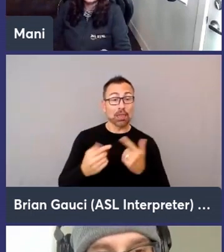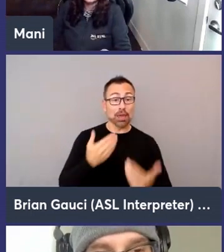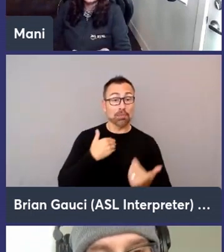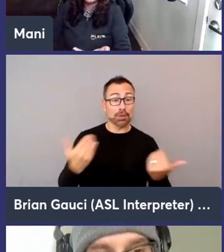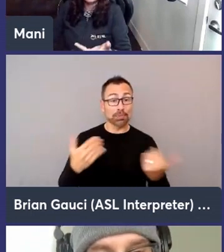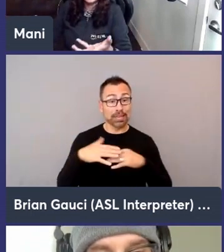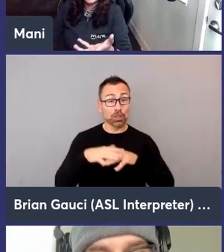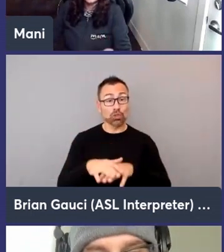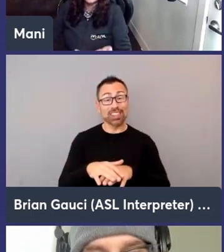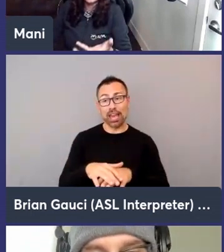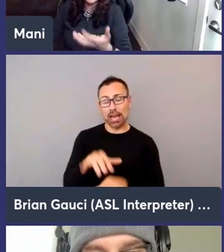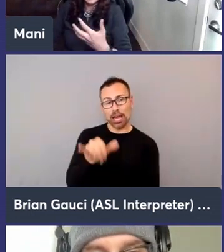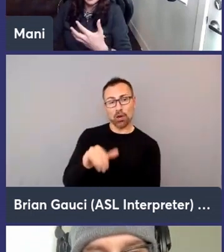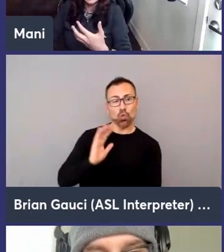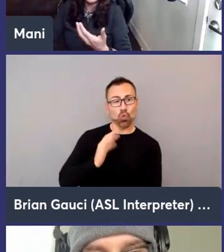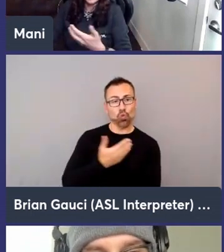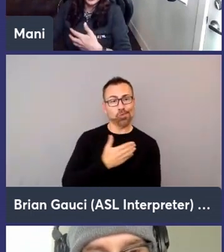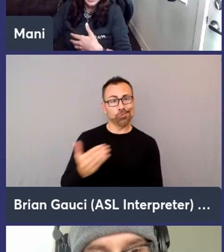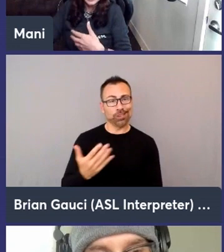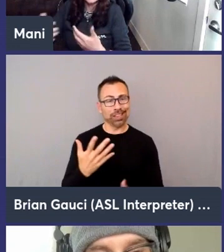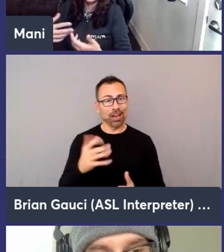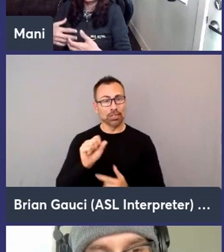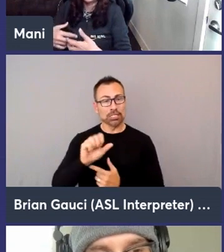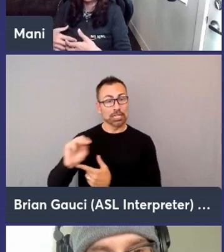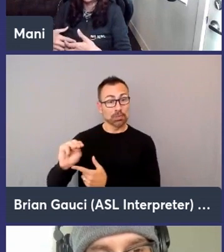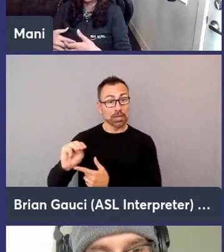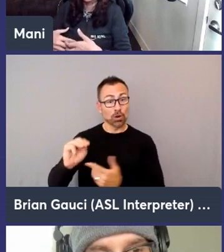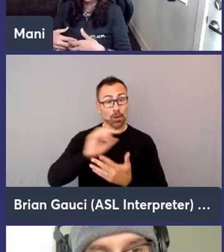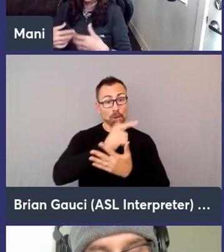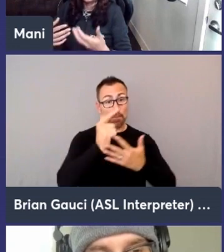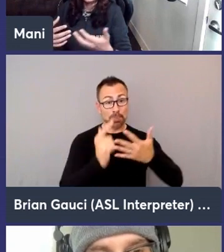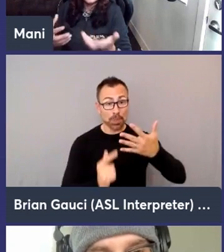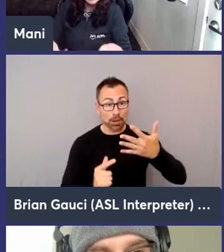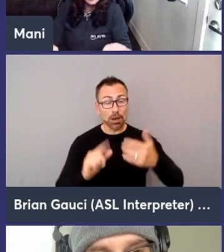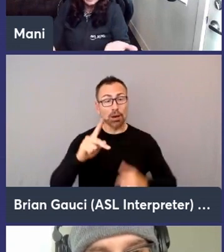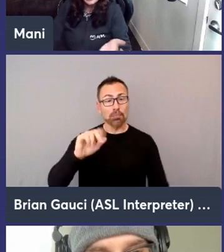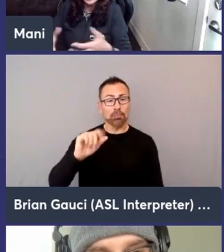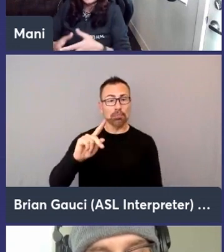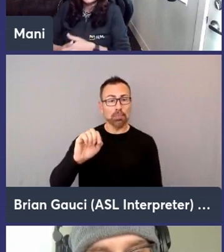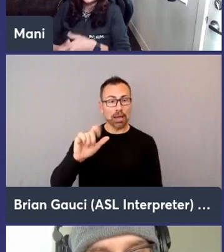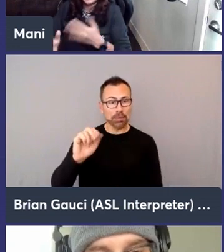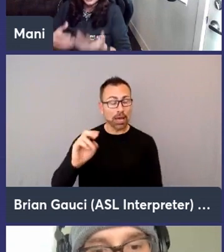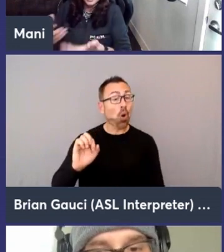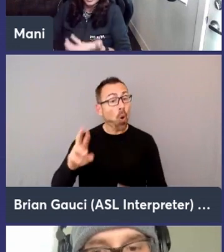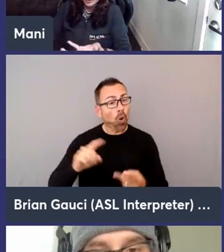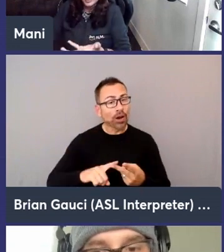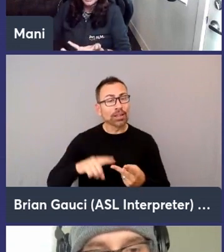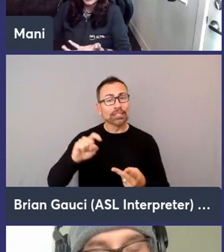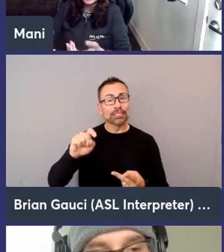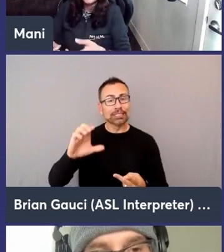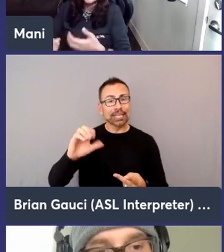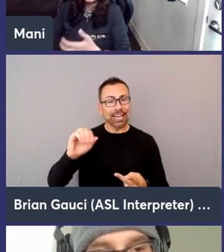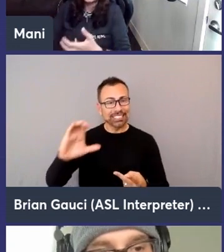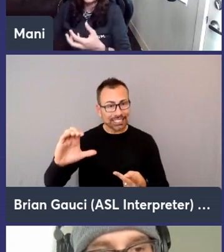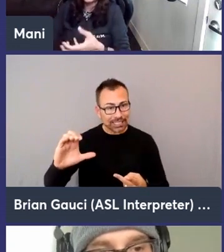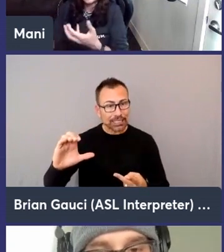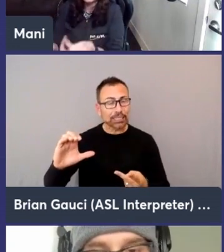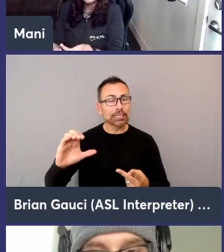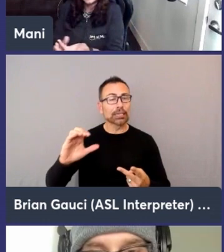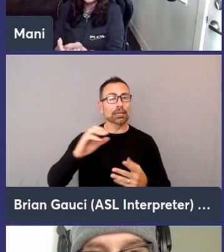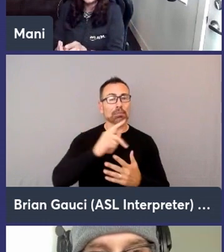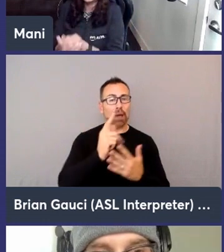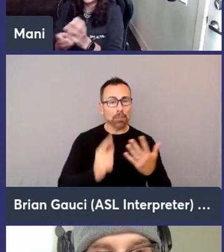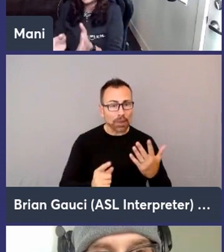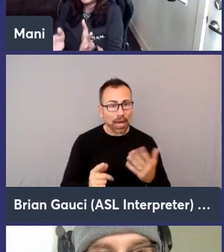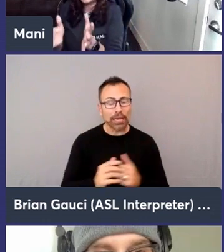my a SageMaker pipeline, if you're using SageMaker pipeline or the CI/CD pipeline, the way you are automating it. So in that